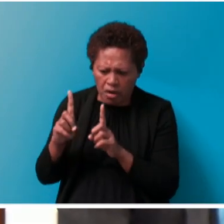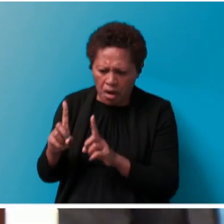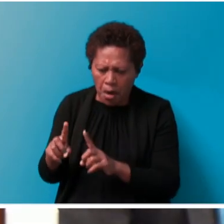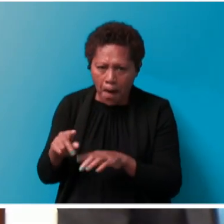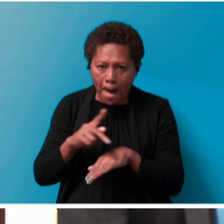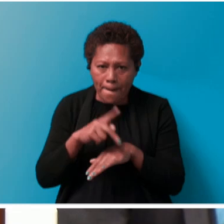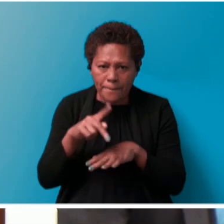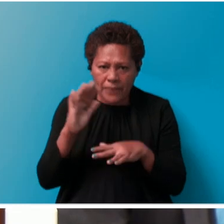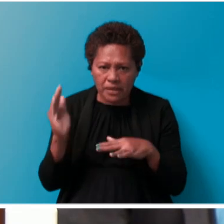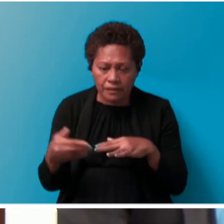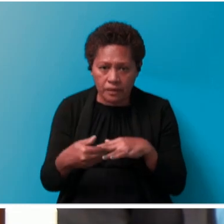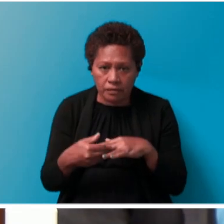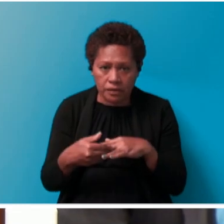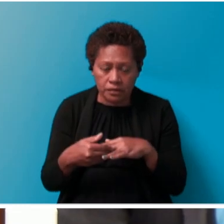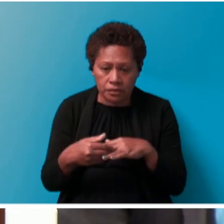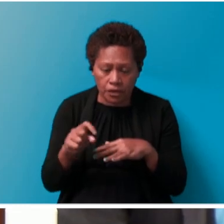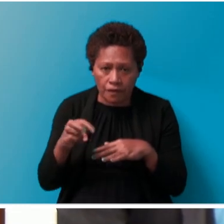3 houses.